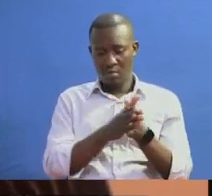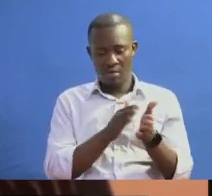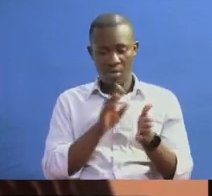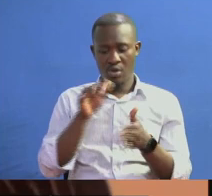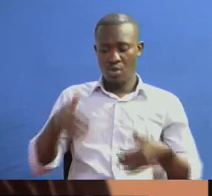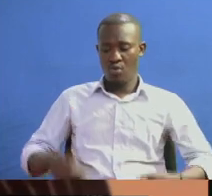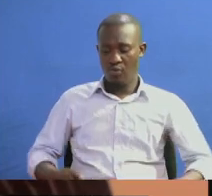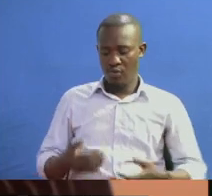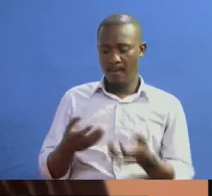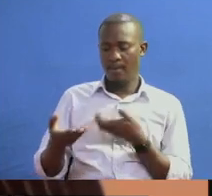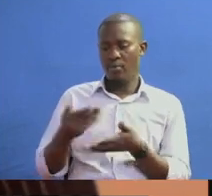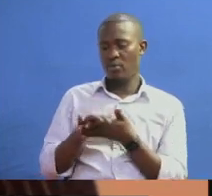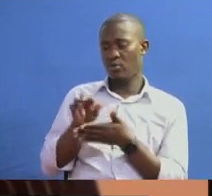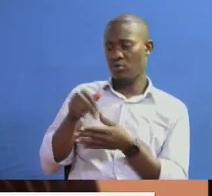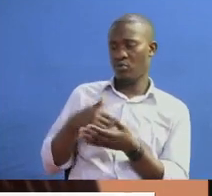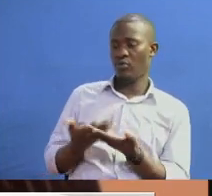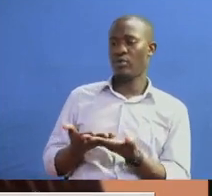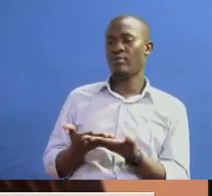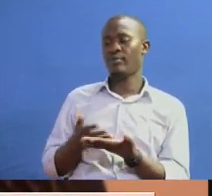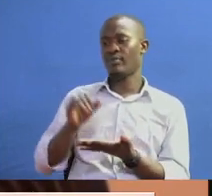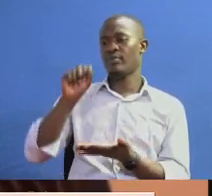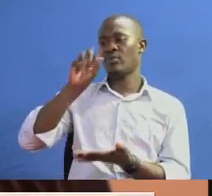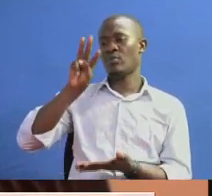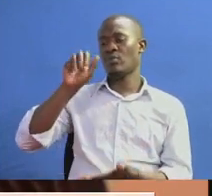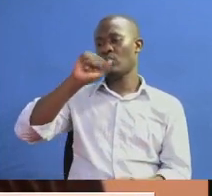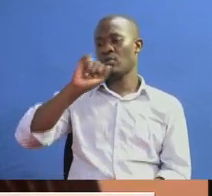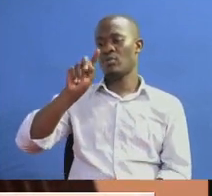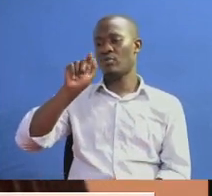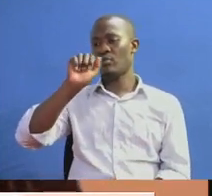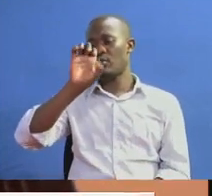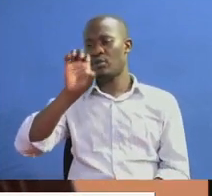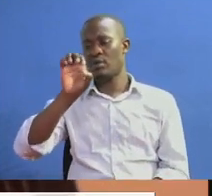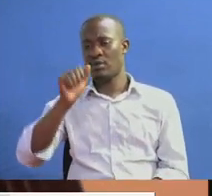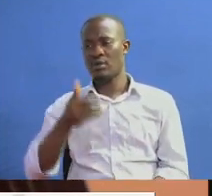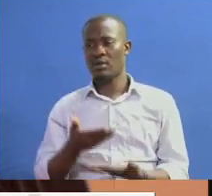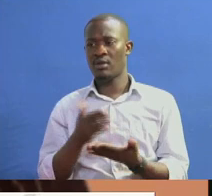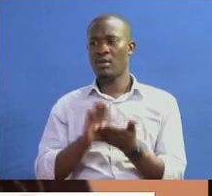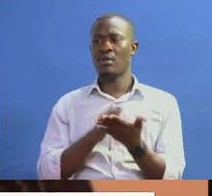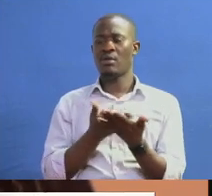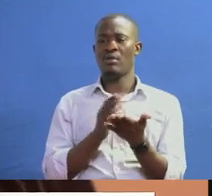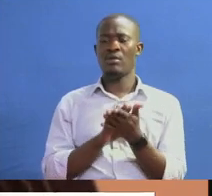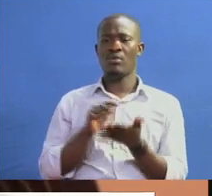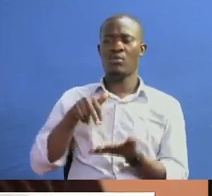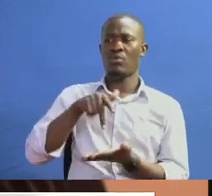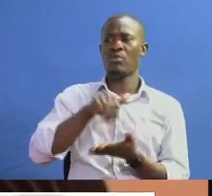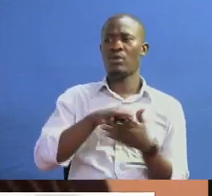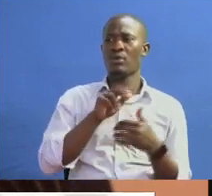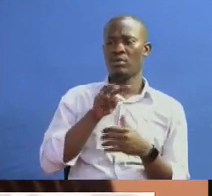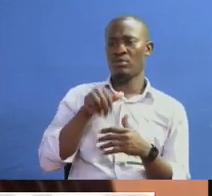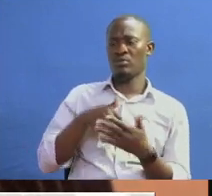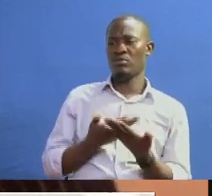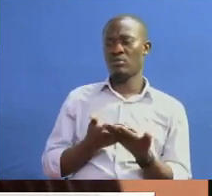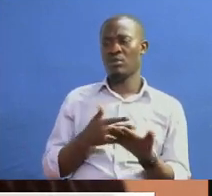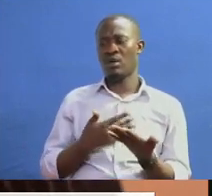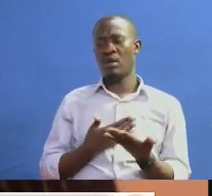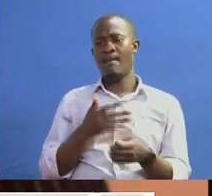Development Fund, you just look at their website, look at the various products that they have, and you see, try and apply, you know, walk into a center and look at applying.